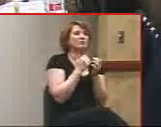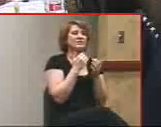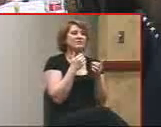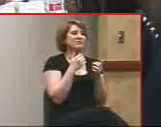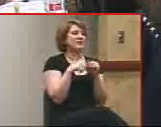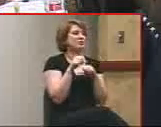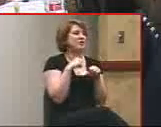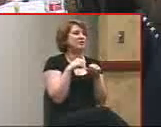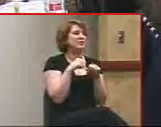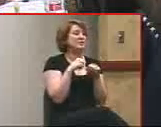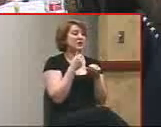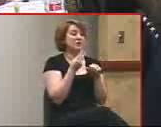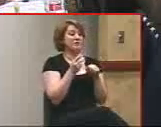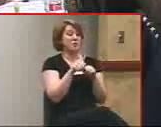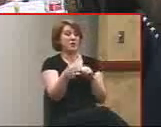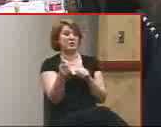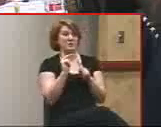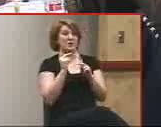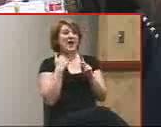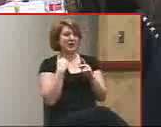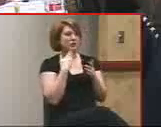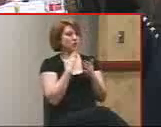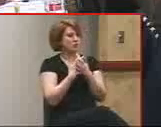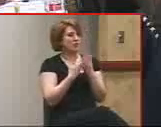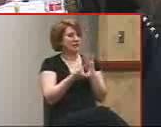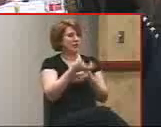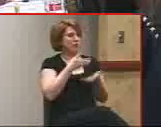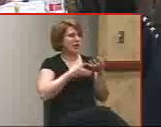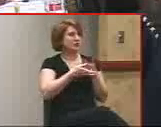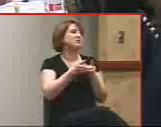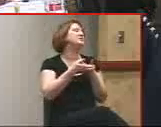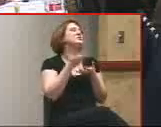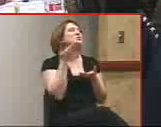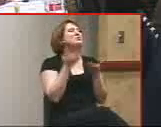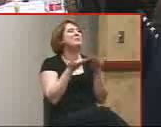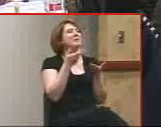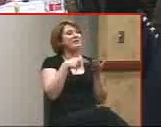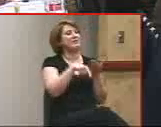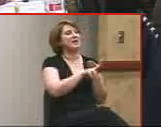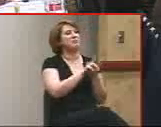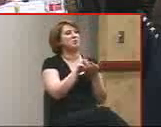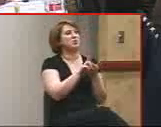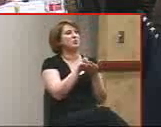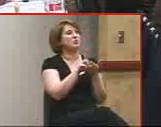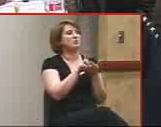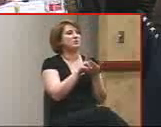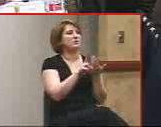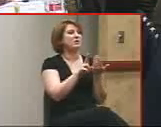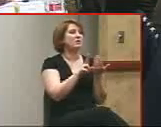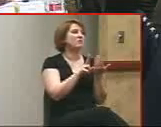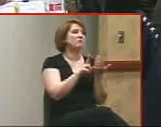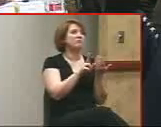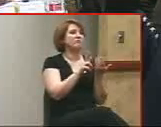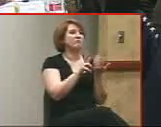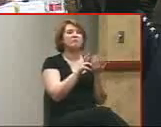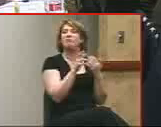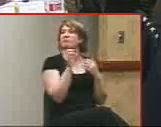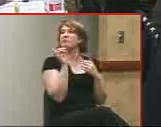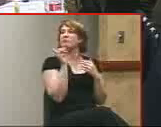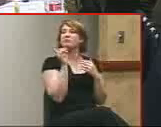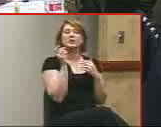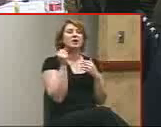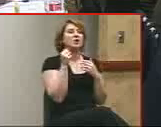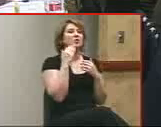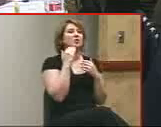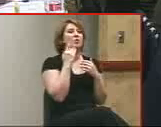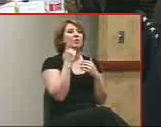people that do have that good interaction with her, so maybe they can be used as the... You know, one of our